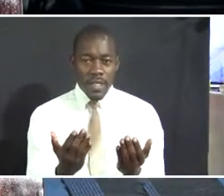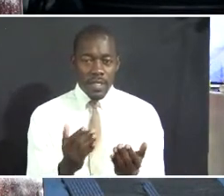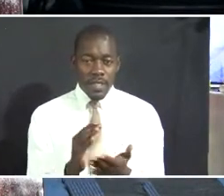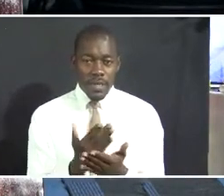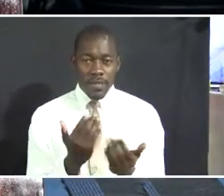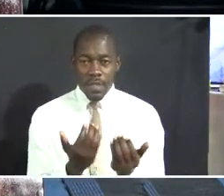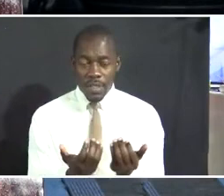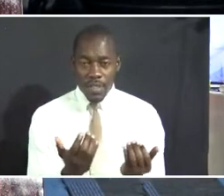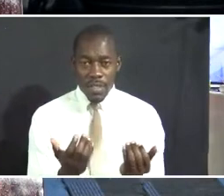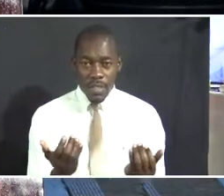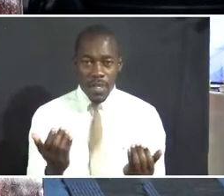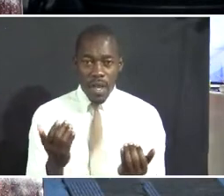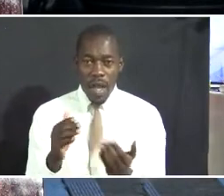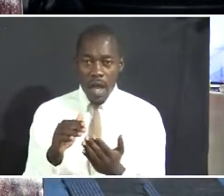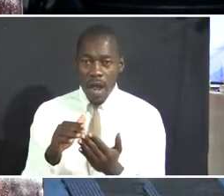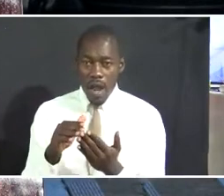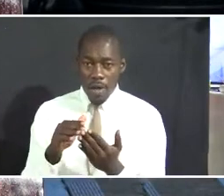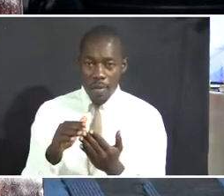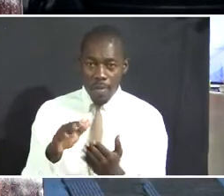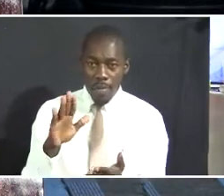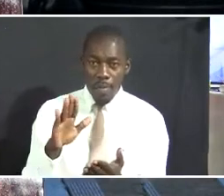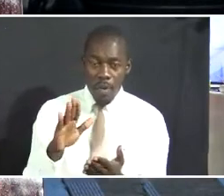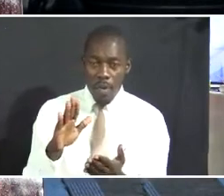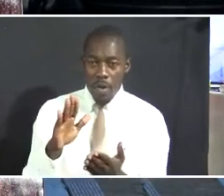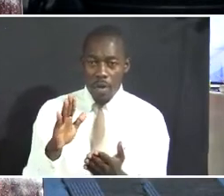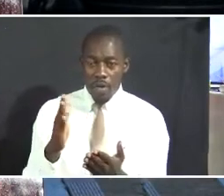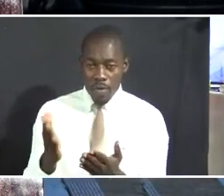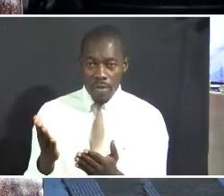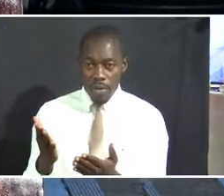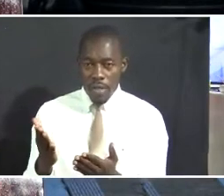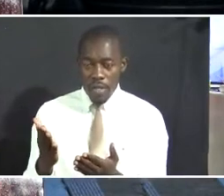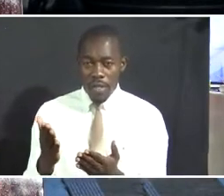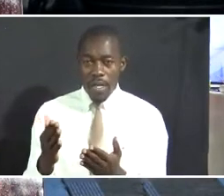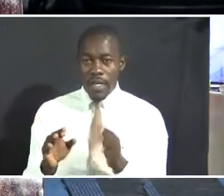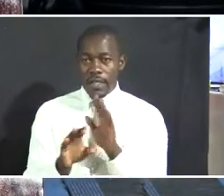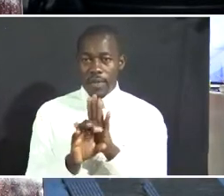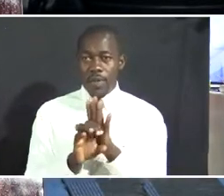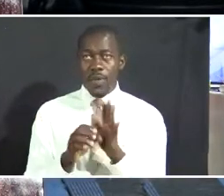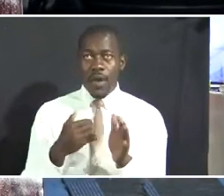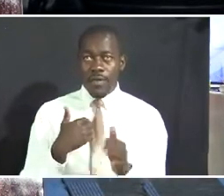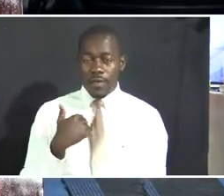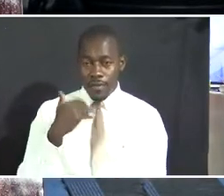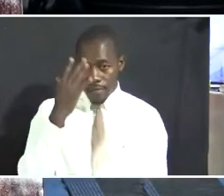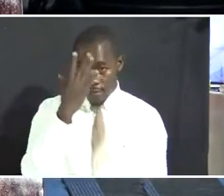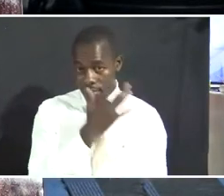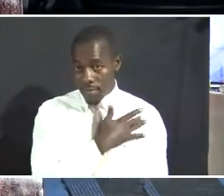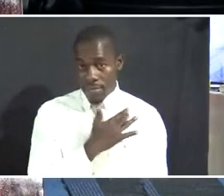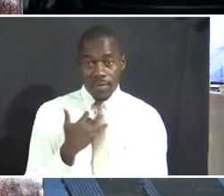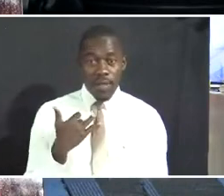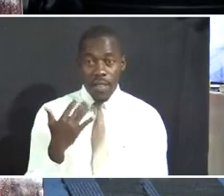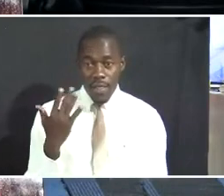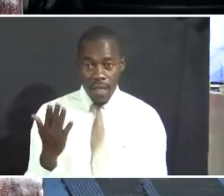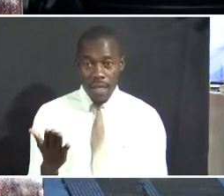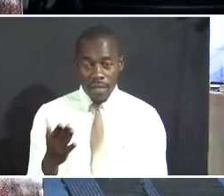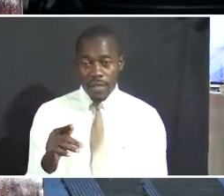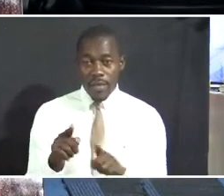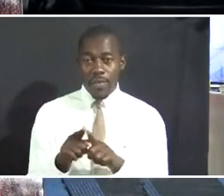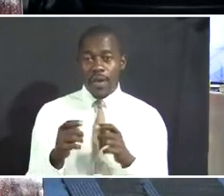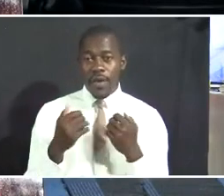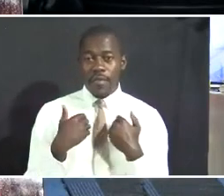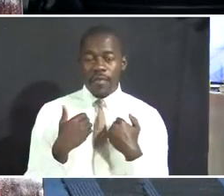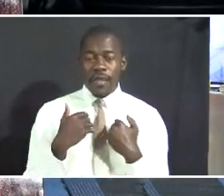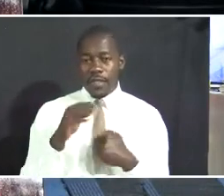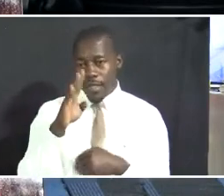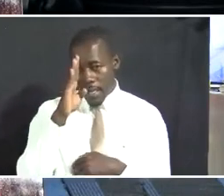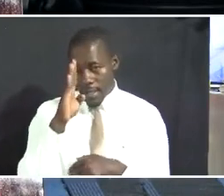number of Muslims. A number of Muslims there, a number of Catholics, and a number of other people from other